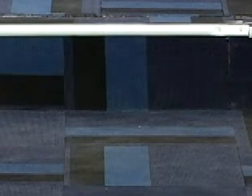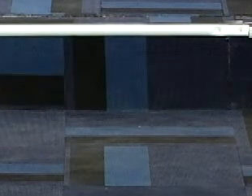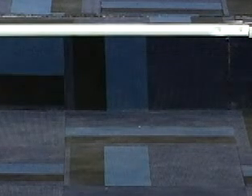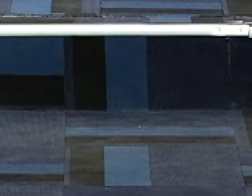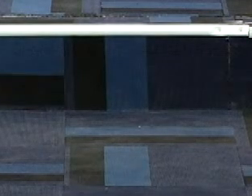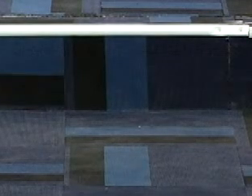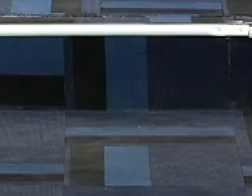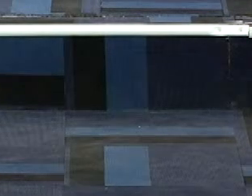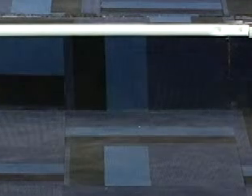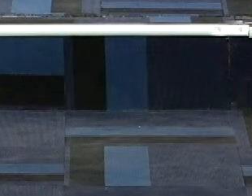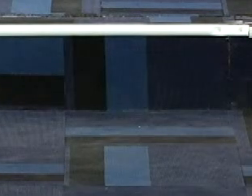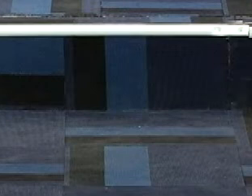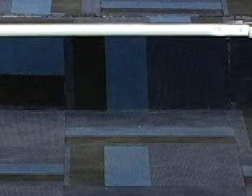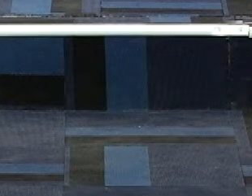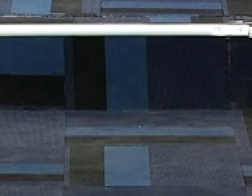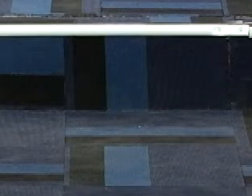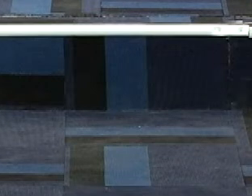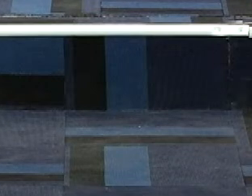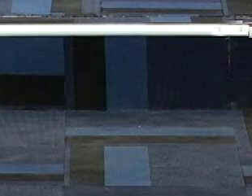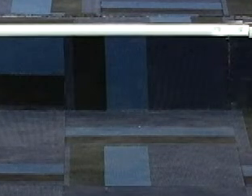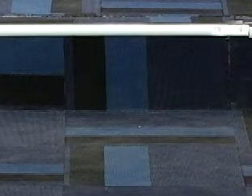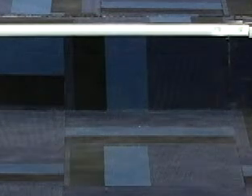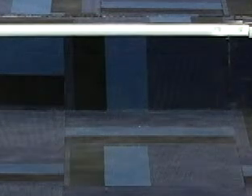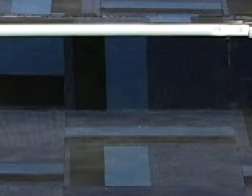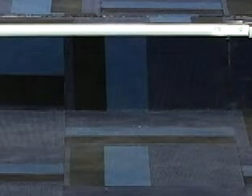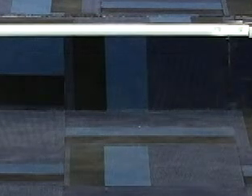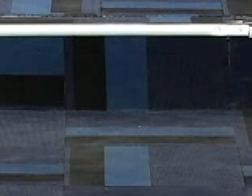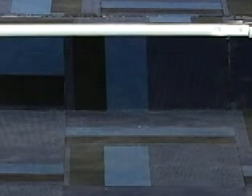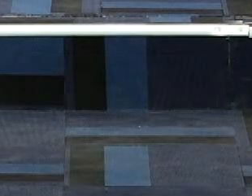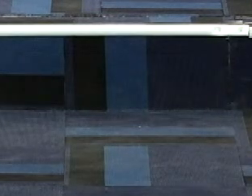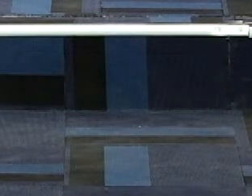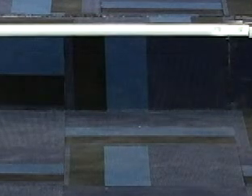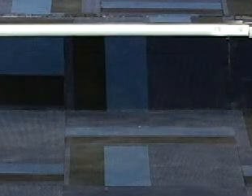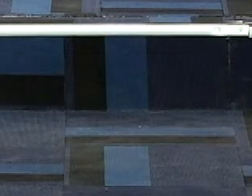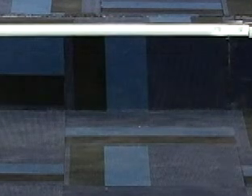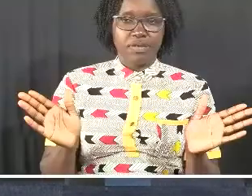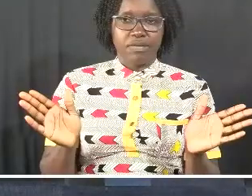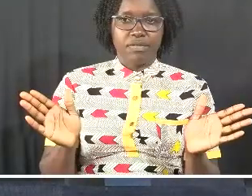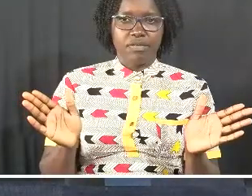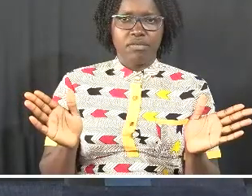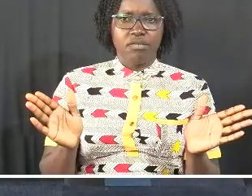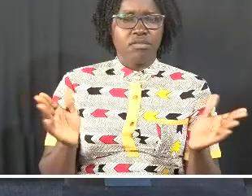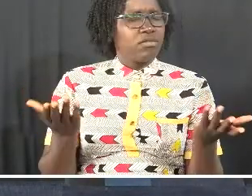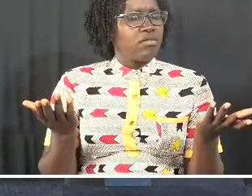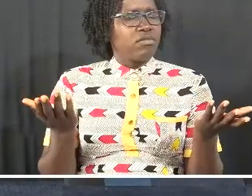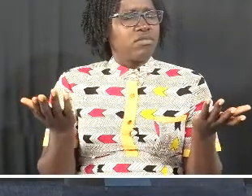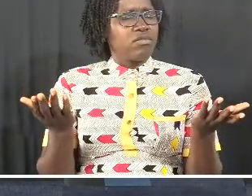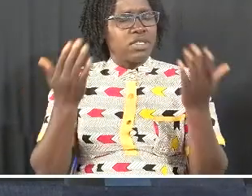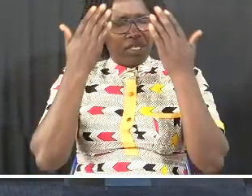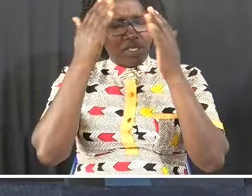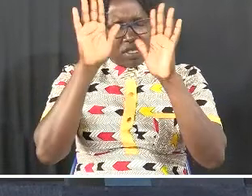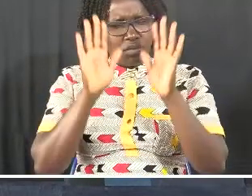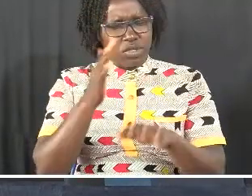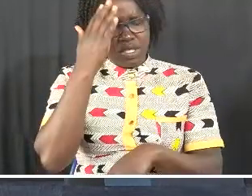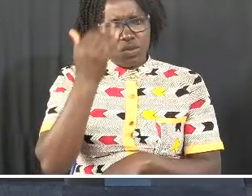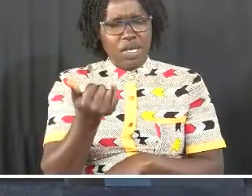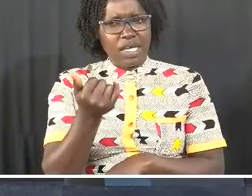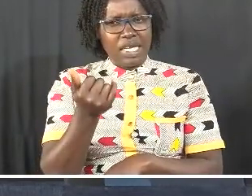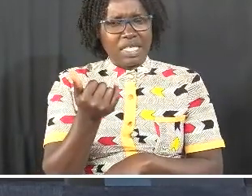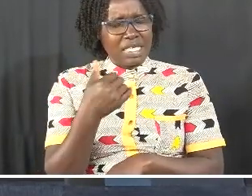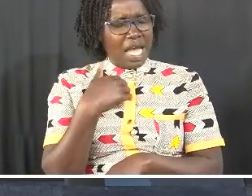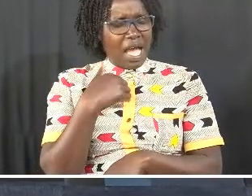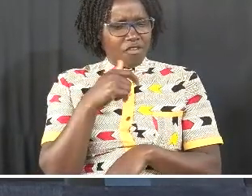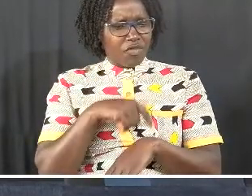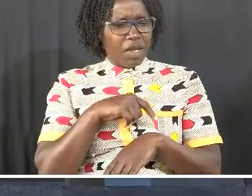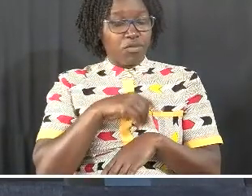Jesus Christ, knowing Him, and Him crucified. Why is it so important that I should take time